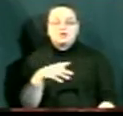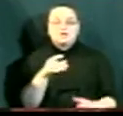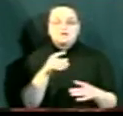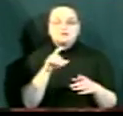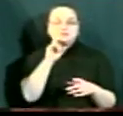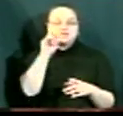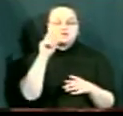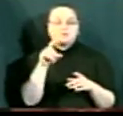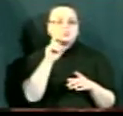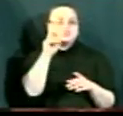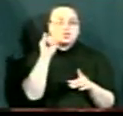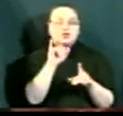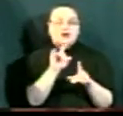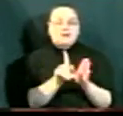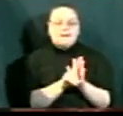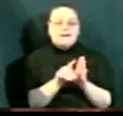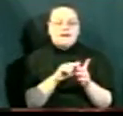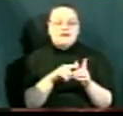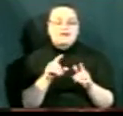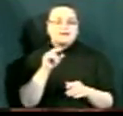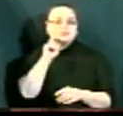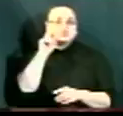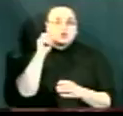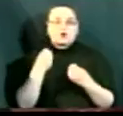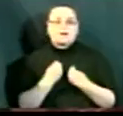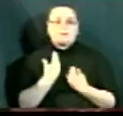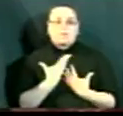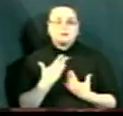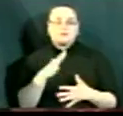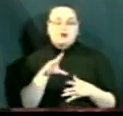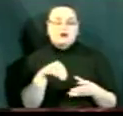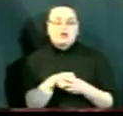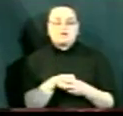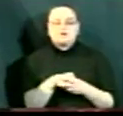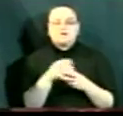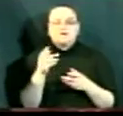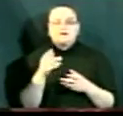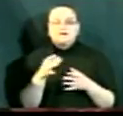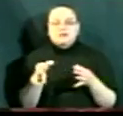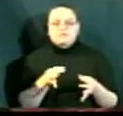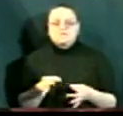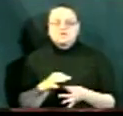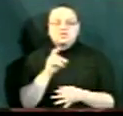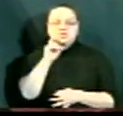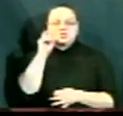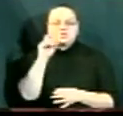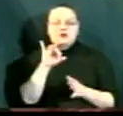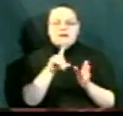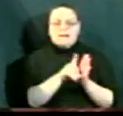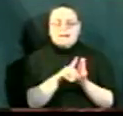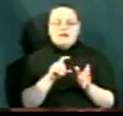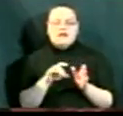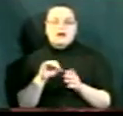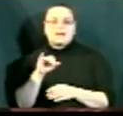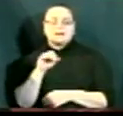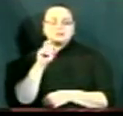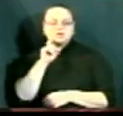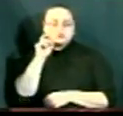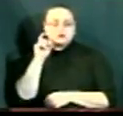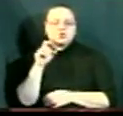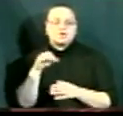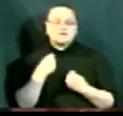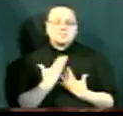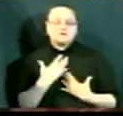gender identity and gender expression, and by including definitions of gender identity and gender expression so that there can be